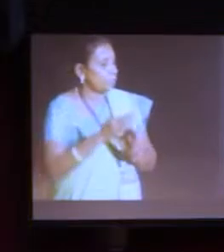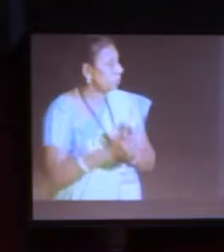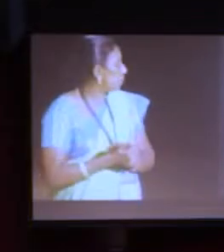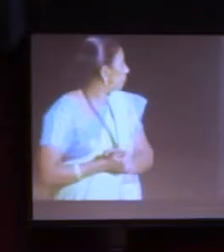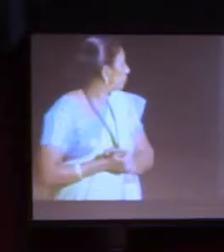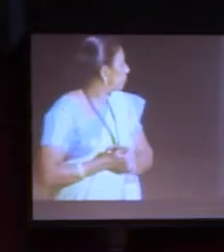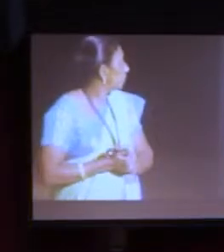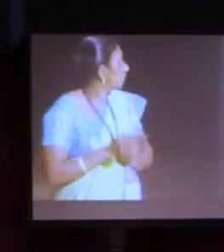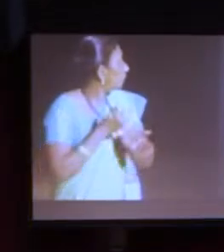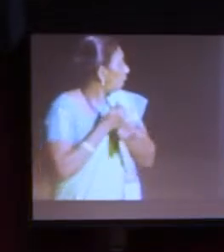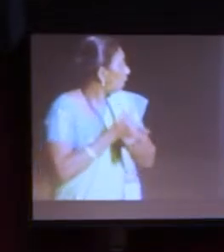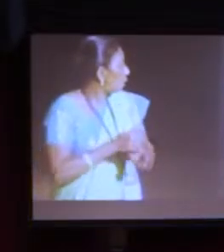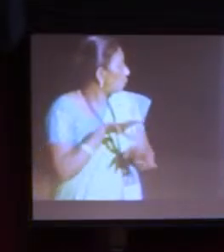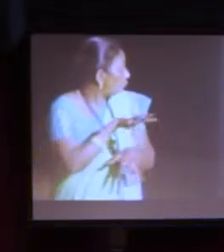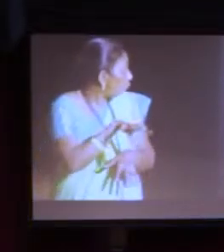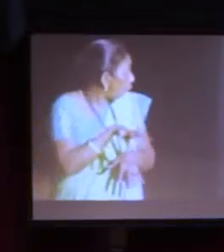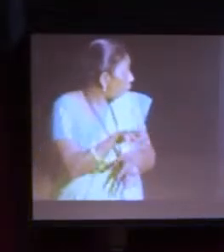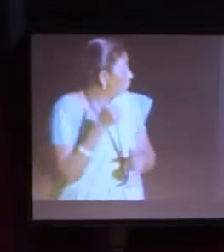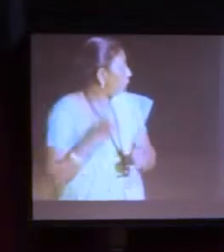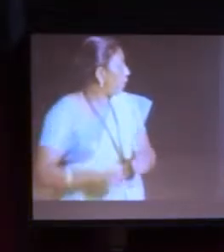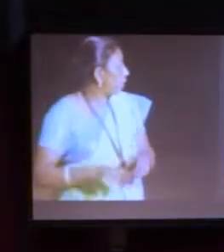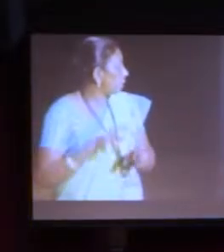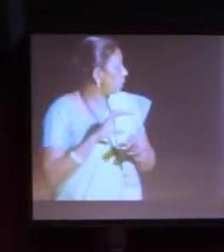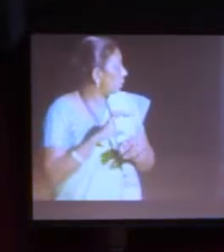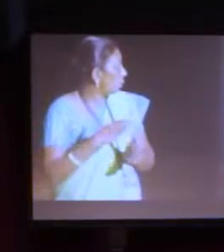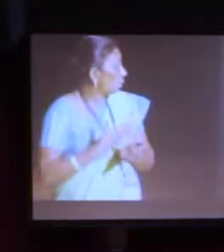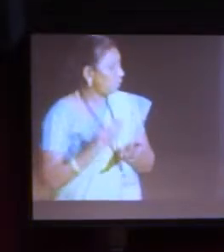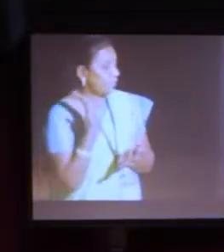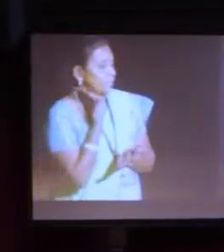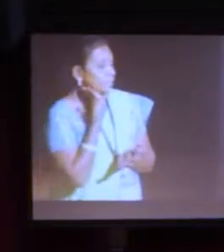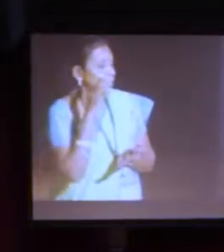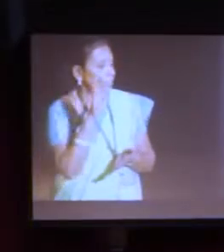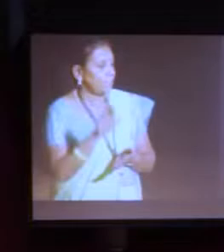to help find a cure for this disease.